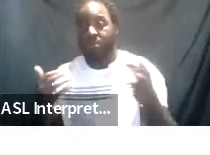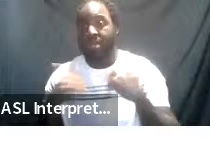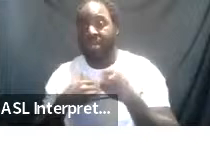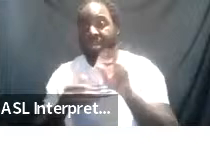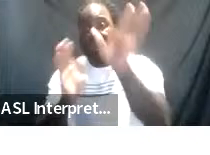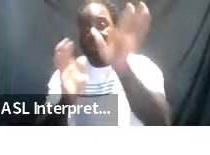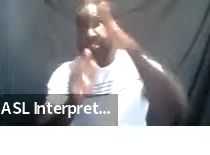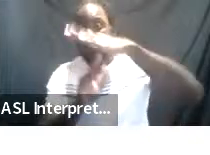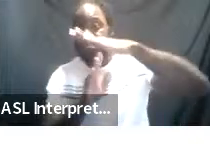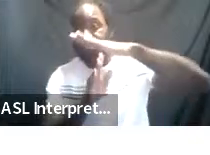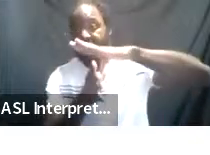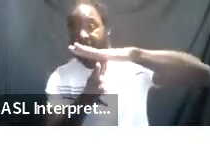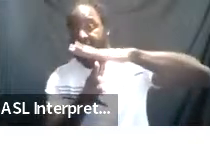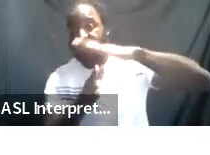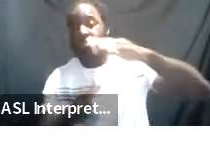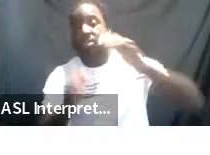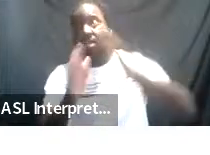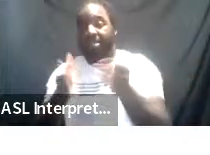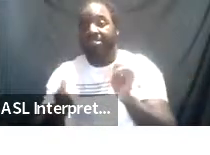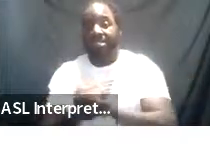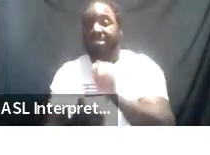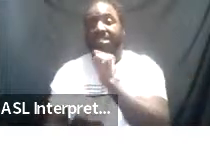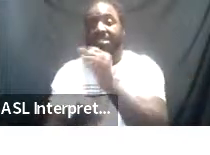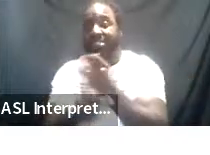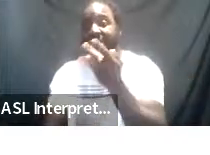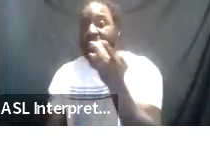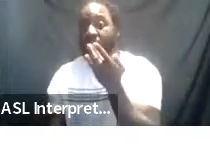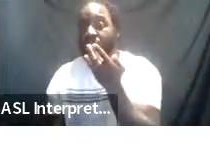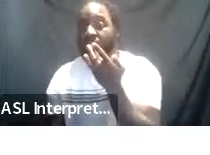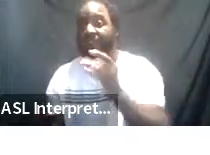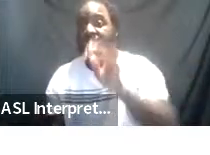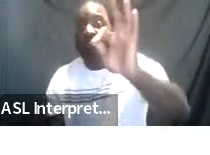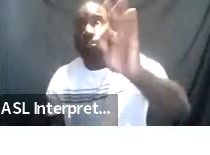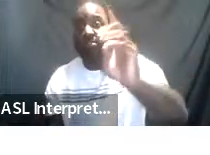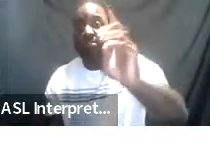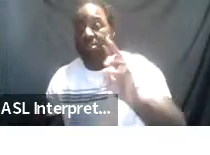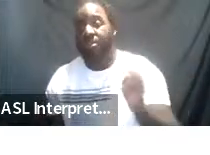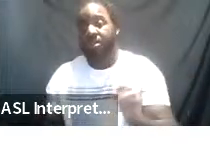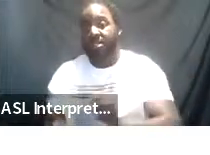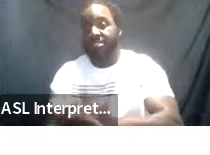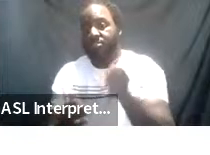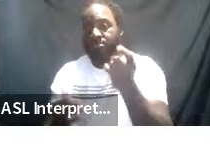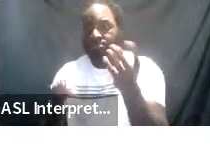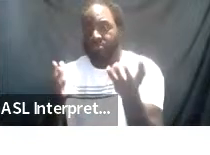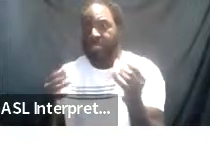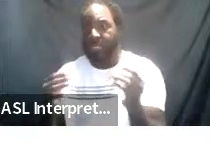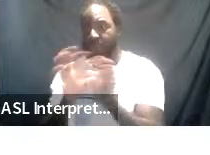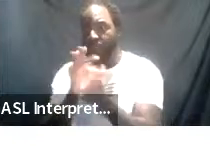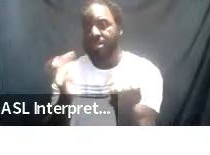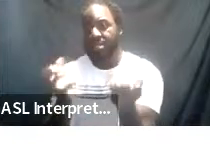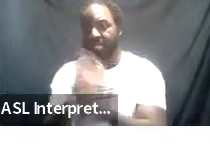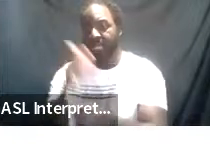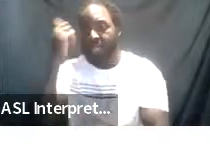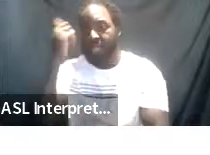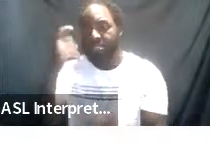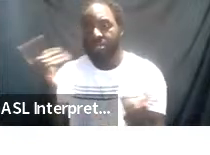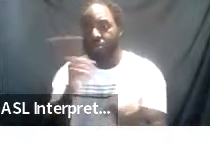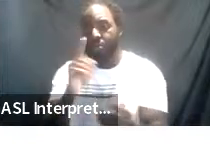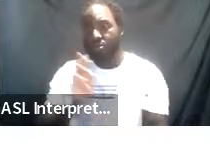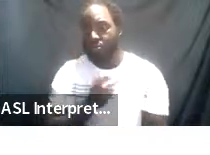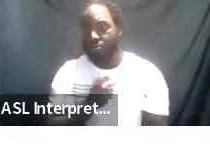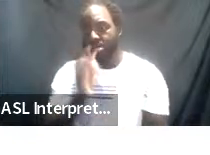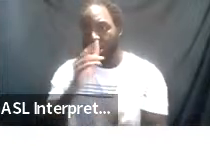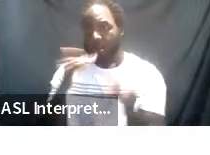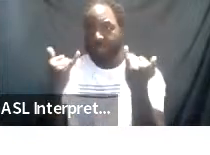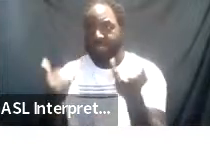a preferential FAR. And I would just, underscore where we are in the process right now, which is very early on,